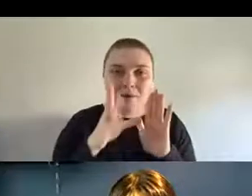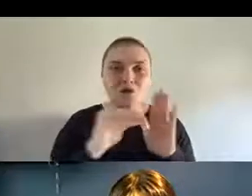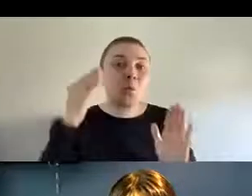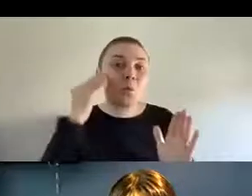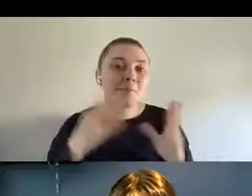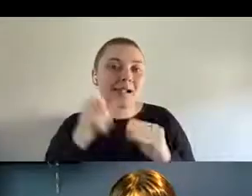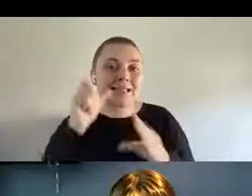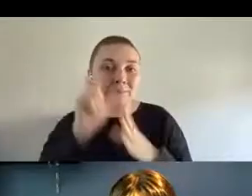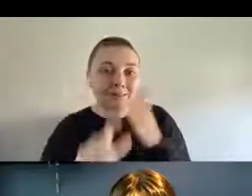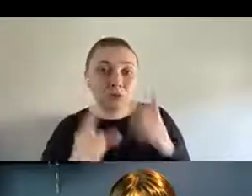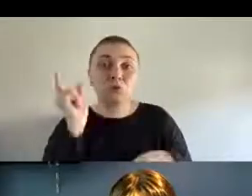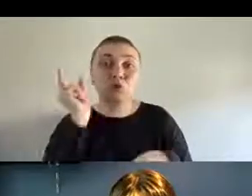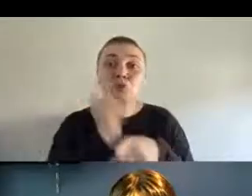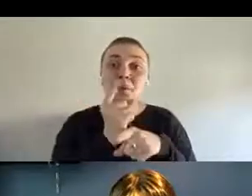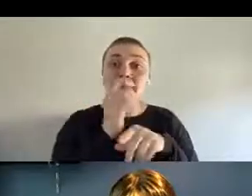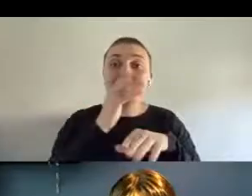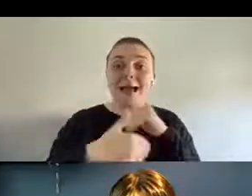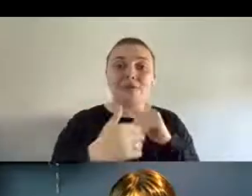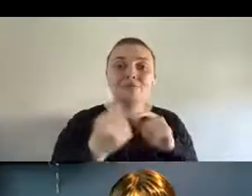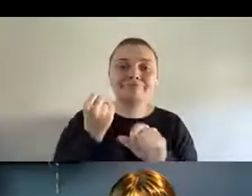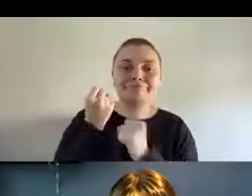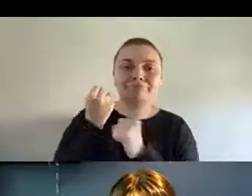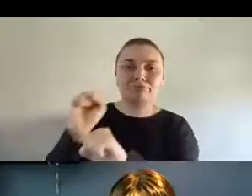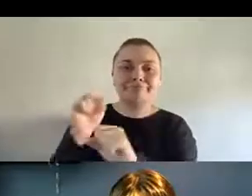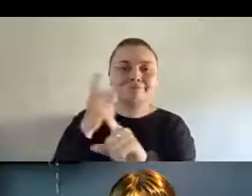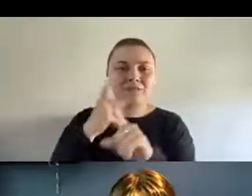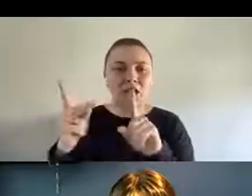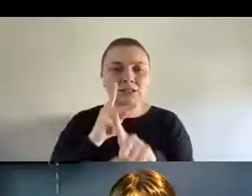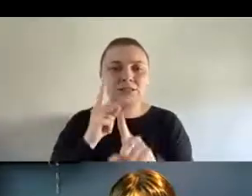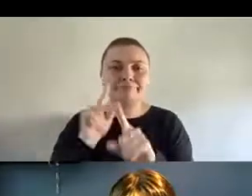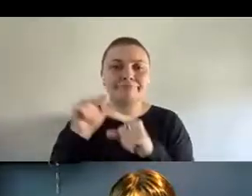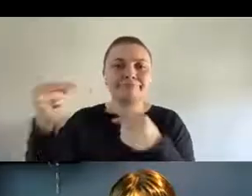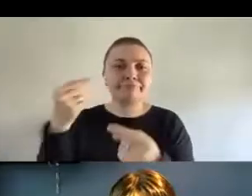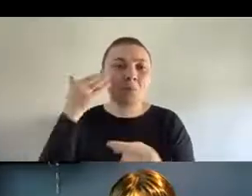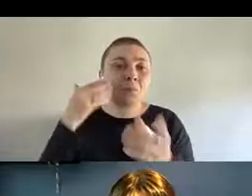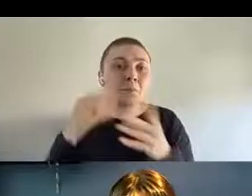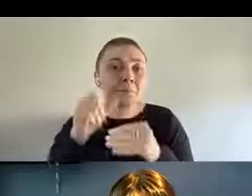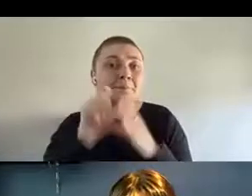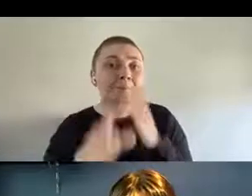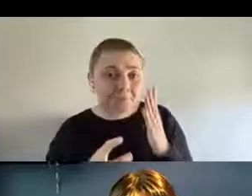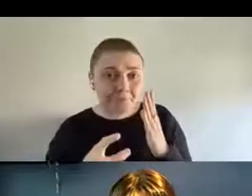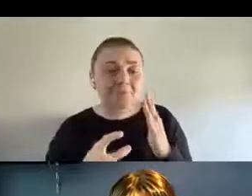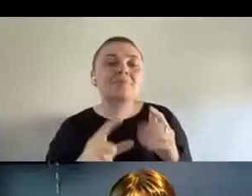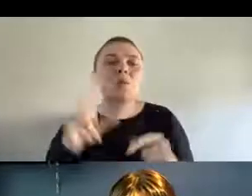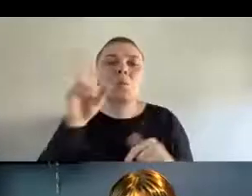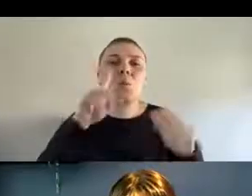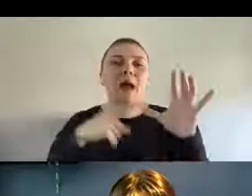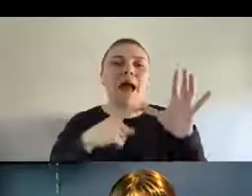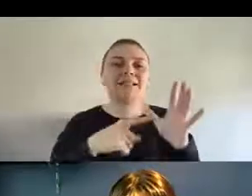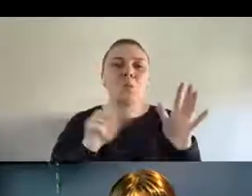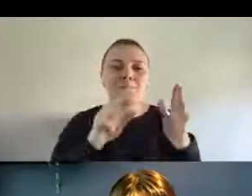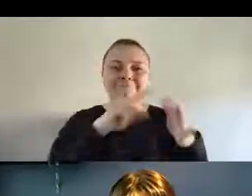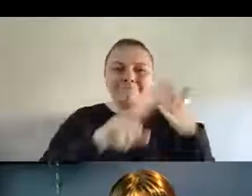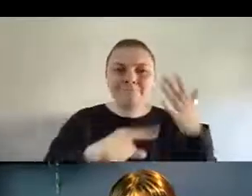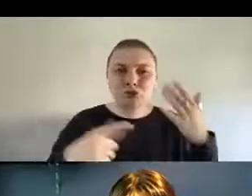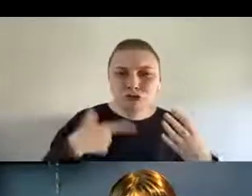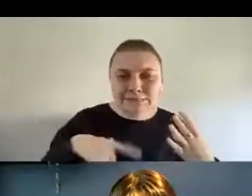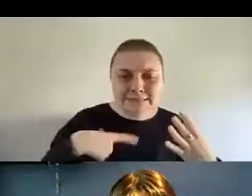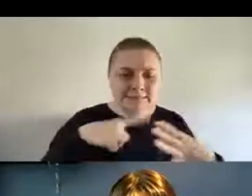talking about preventing violence against women with disabilities and looking at those drivers and essential actions as well.